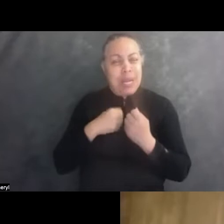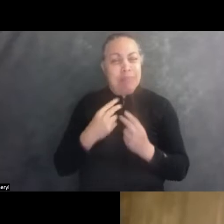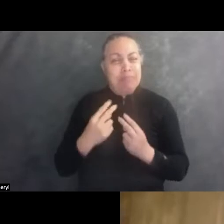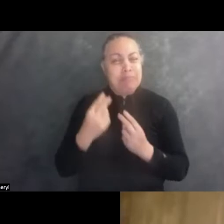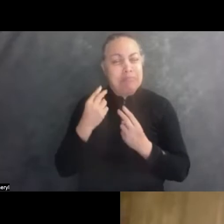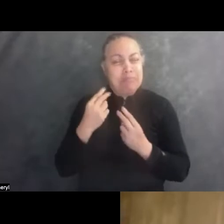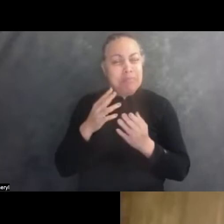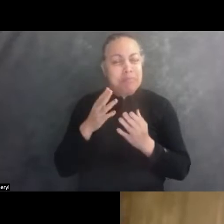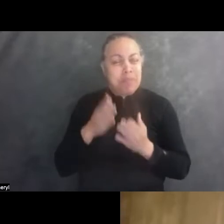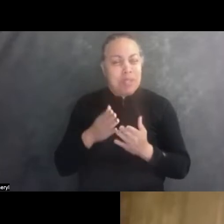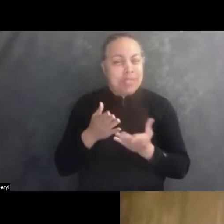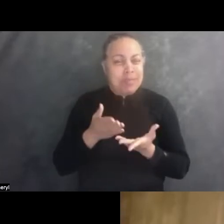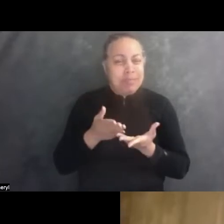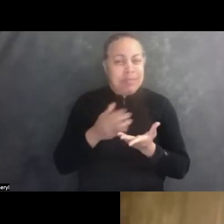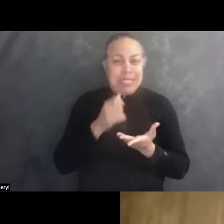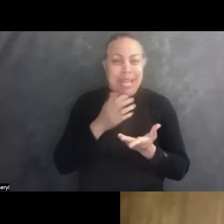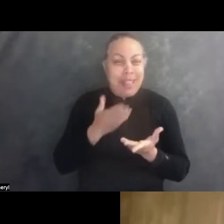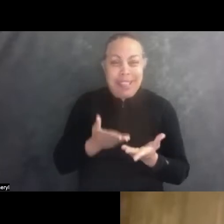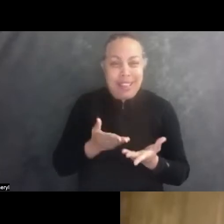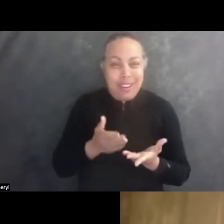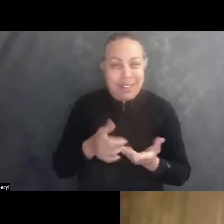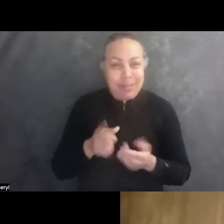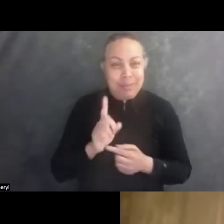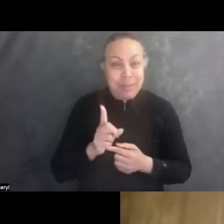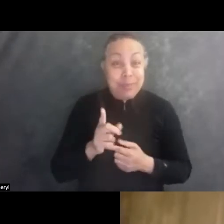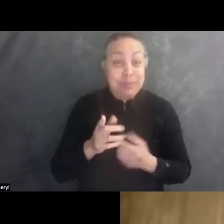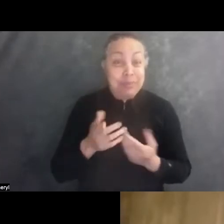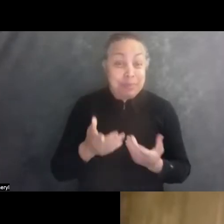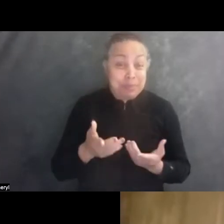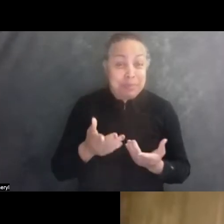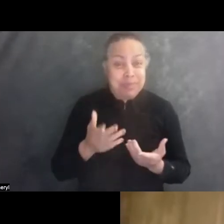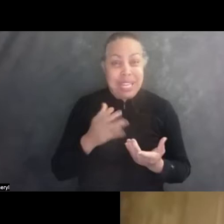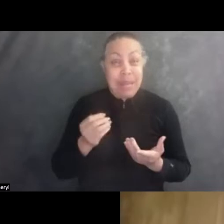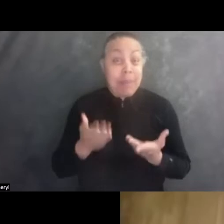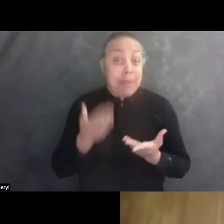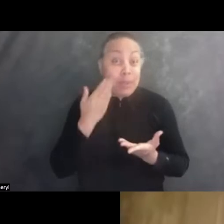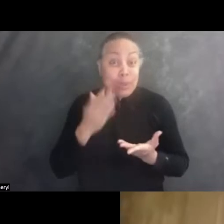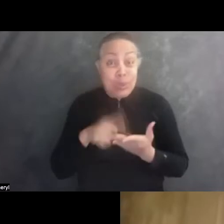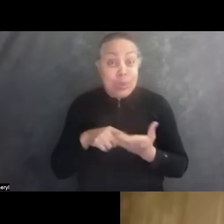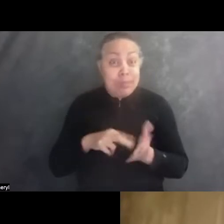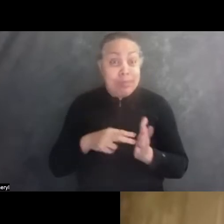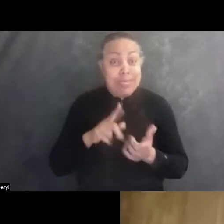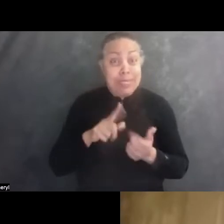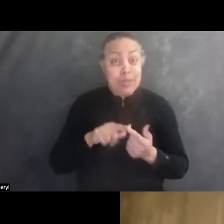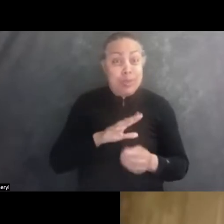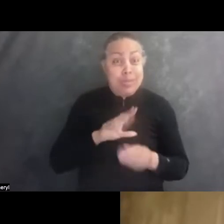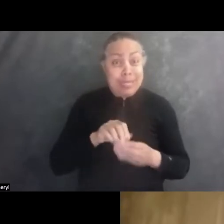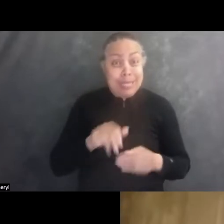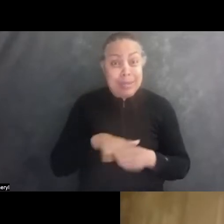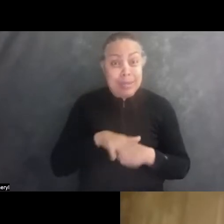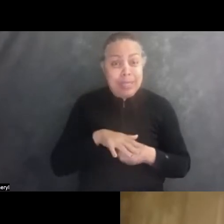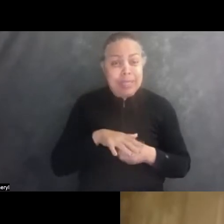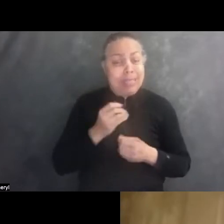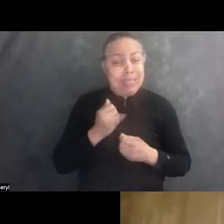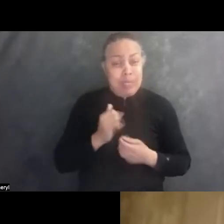doesn't necessarily occupy this space or know what it means to occupy a certain kind of space, to be